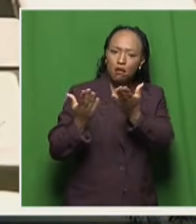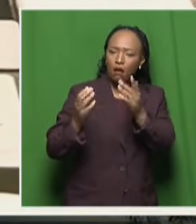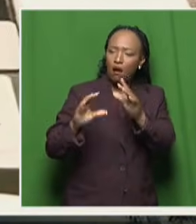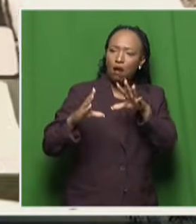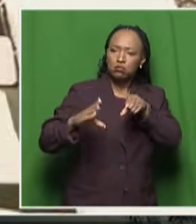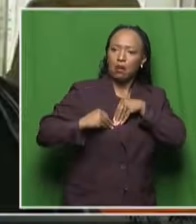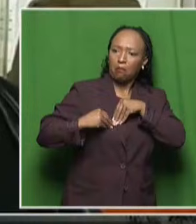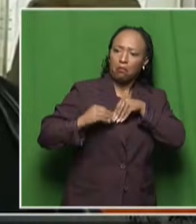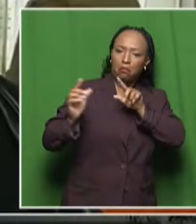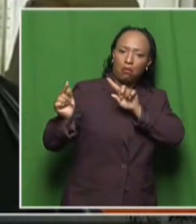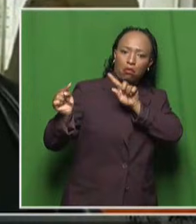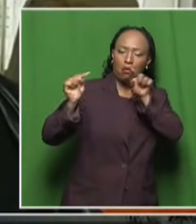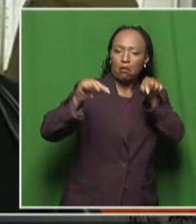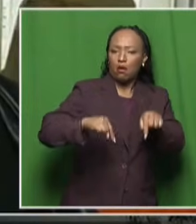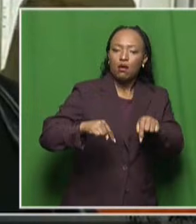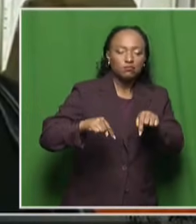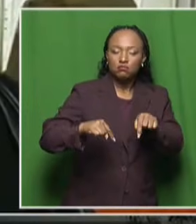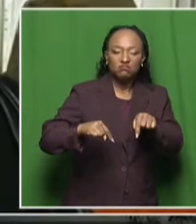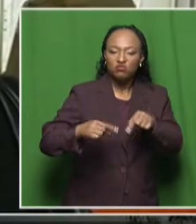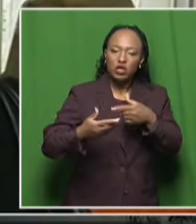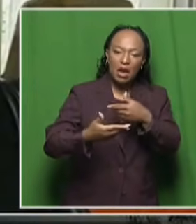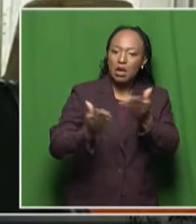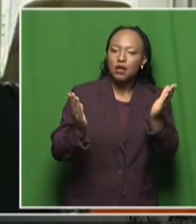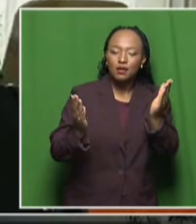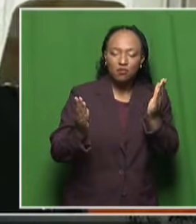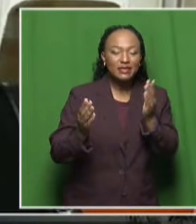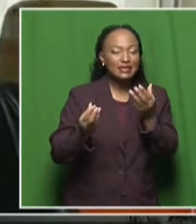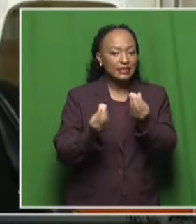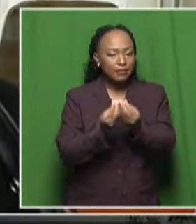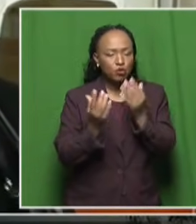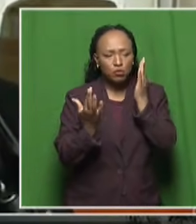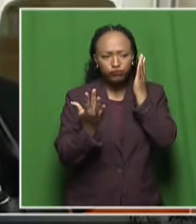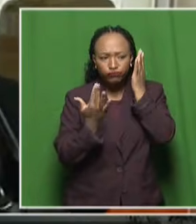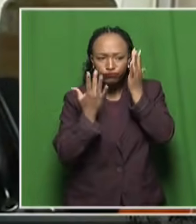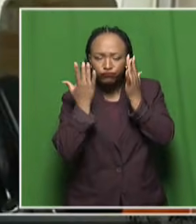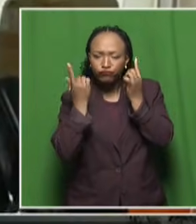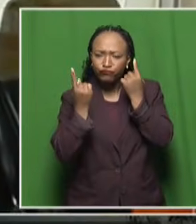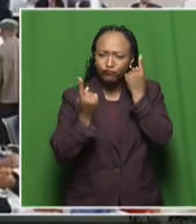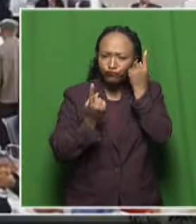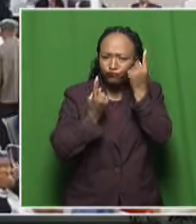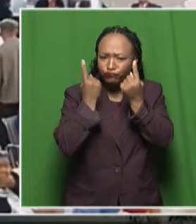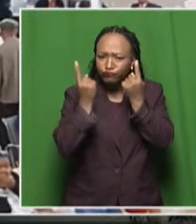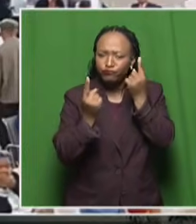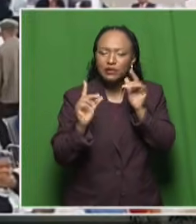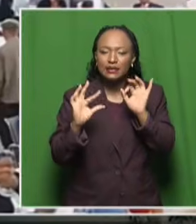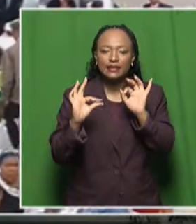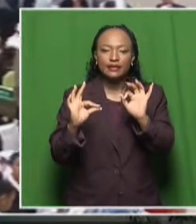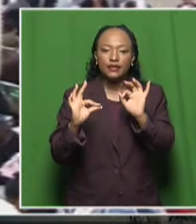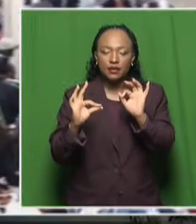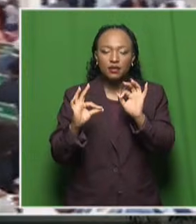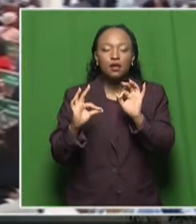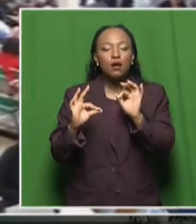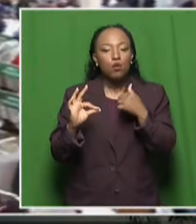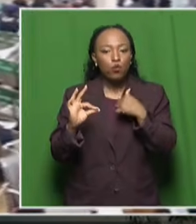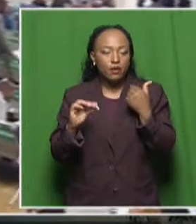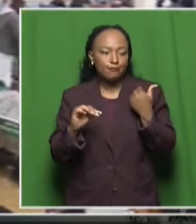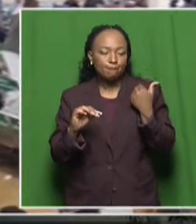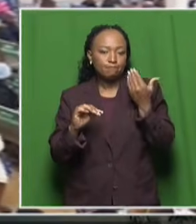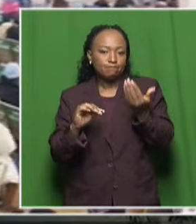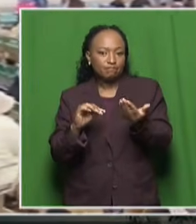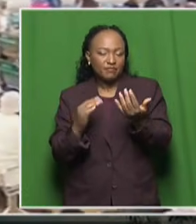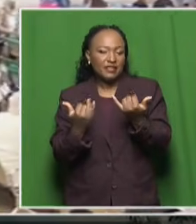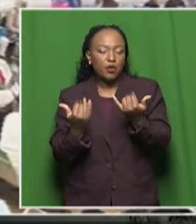very seriously before you extend. And that's one thing that I think we've created unnecessary precedent.